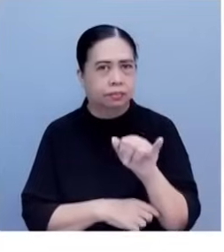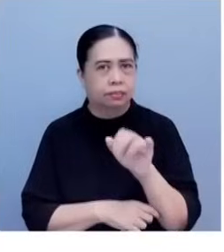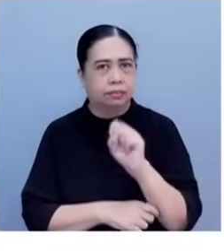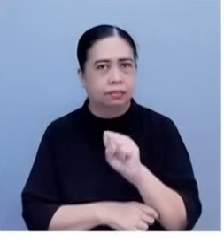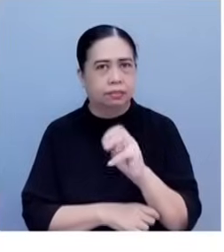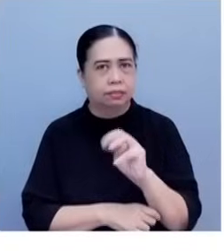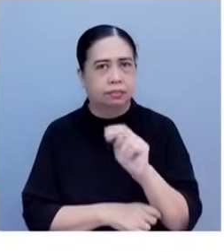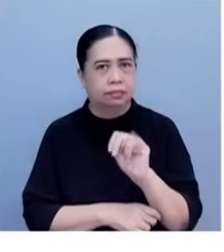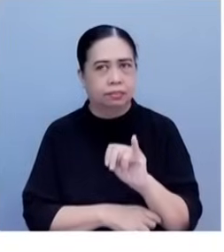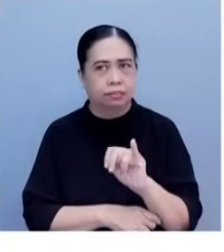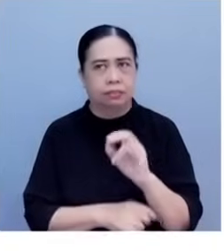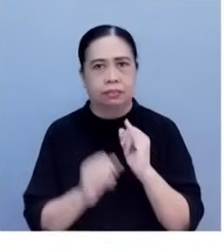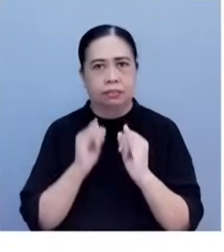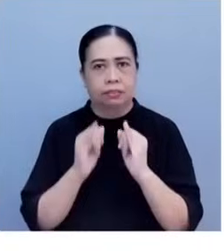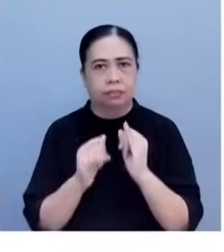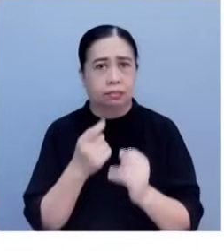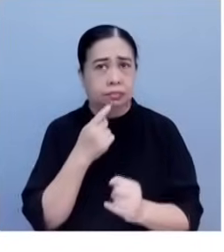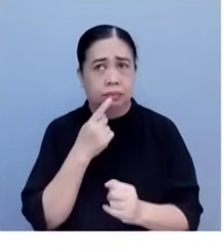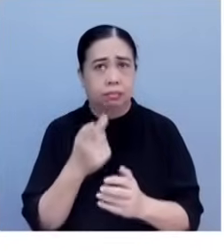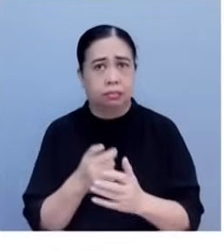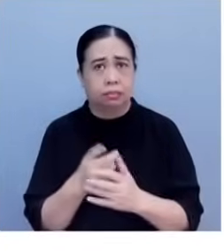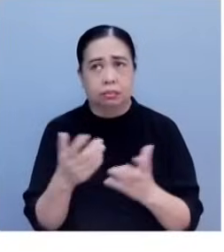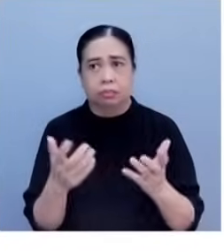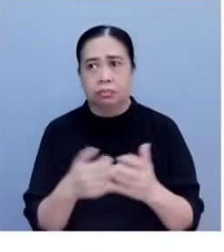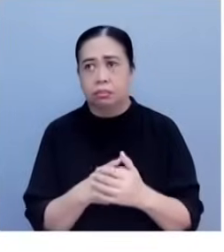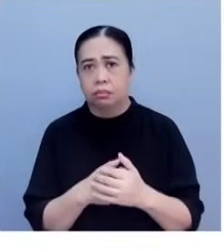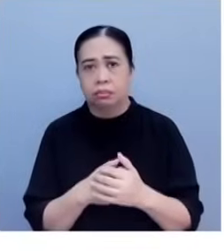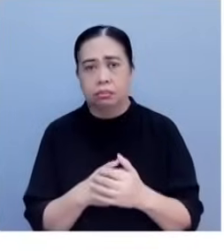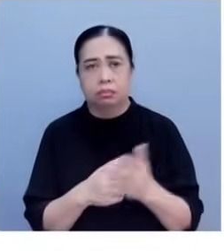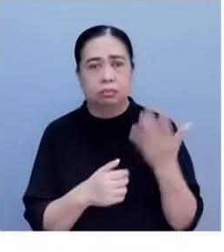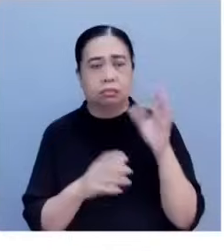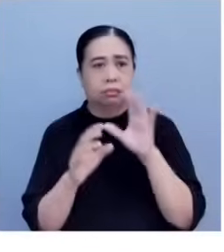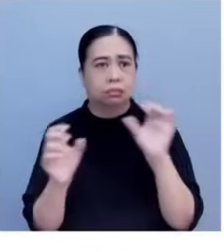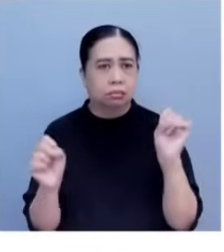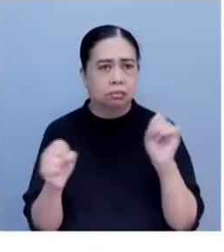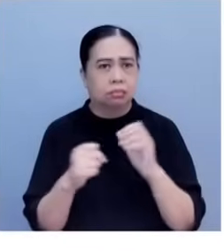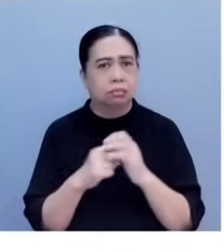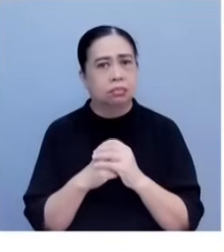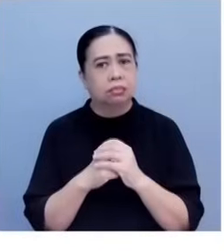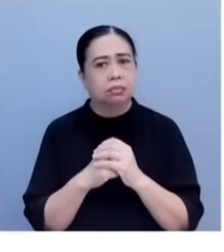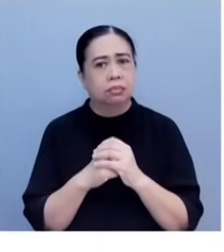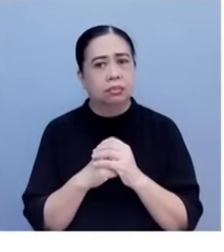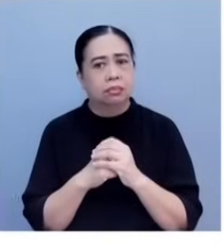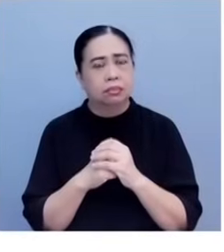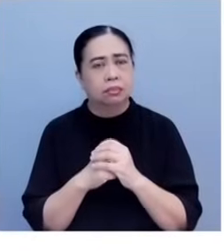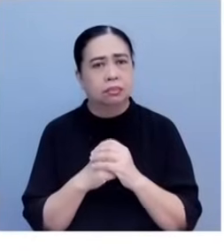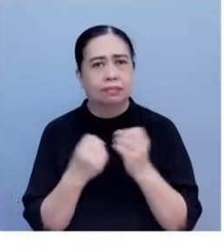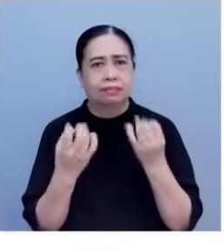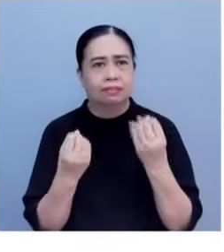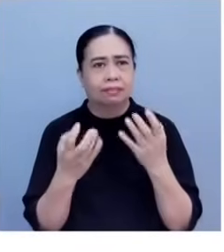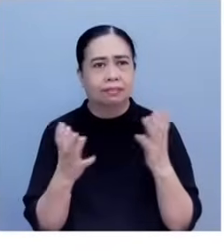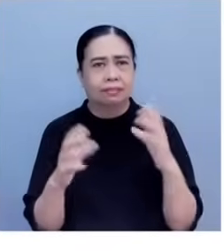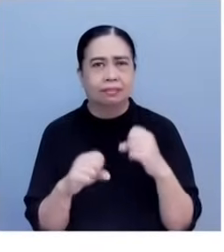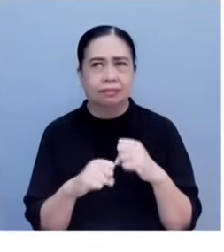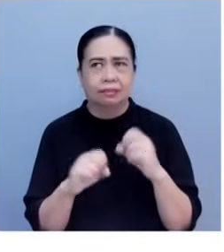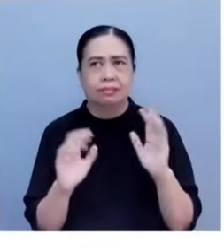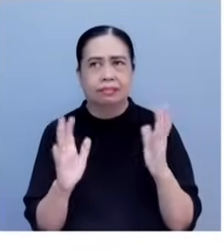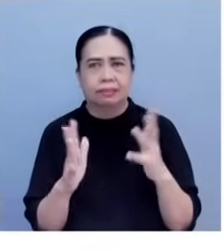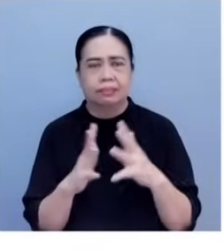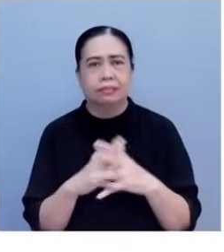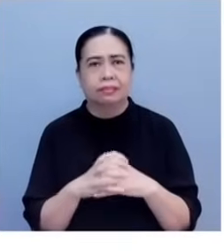interview. And she said, you know, the former president, in so many words, was quite